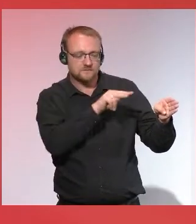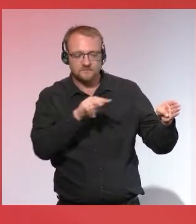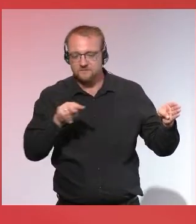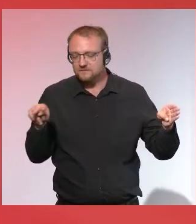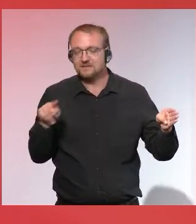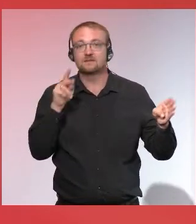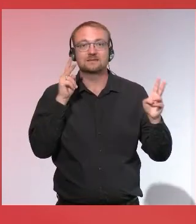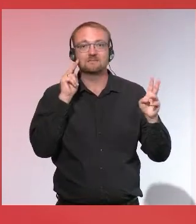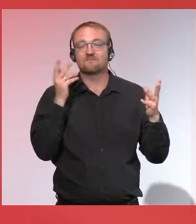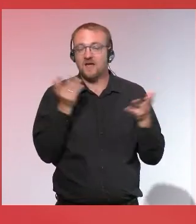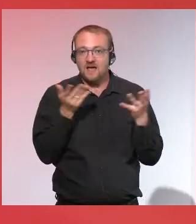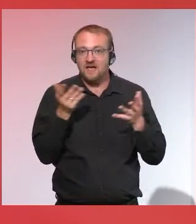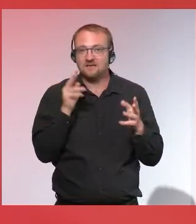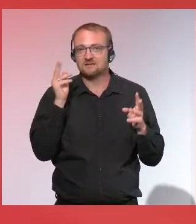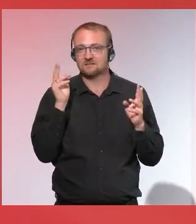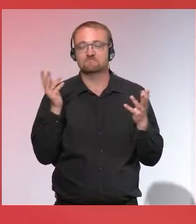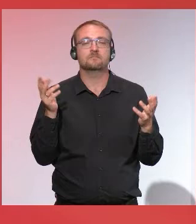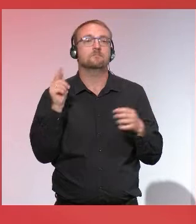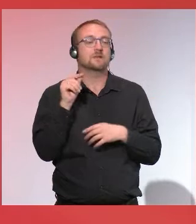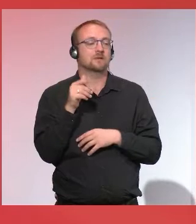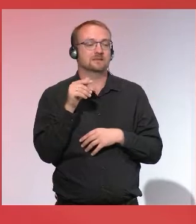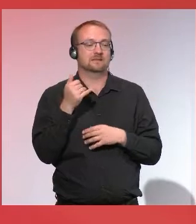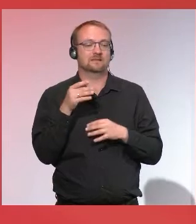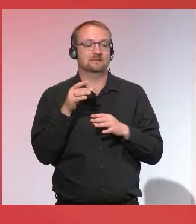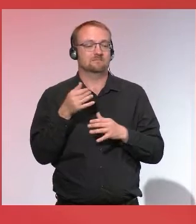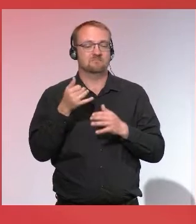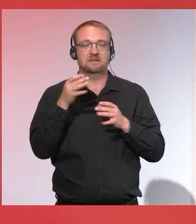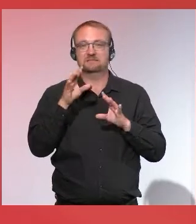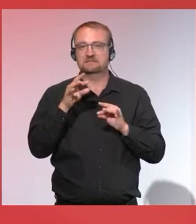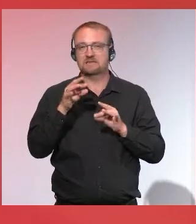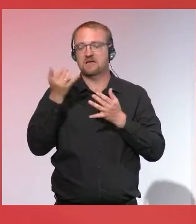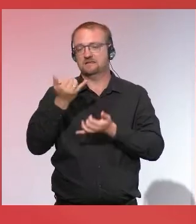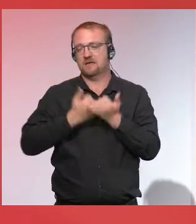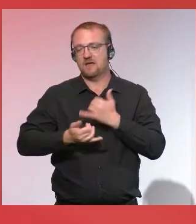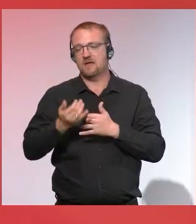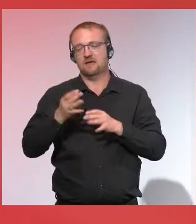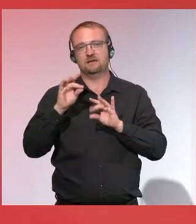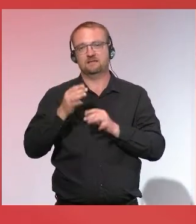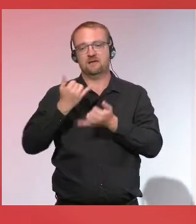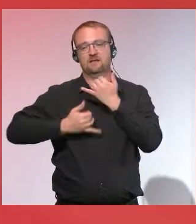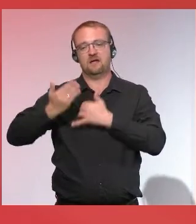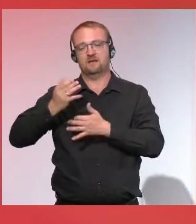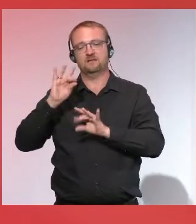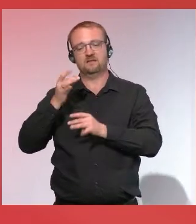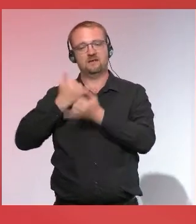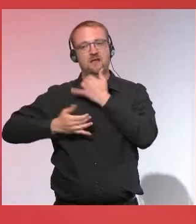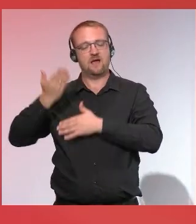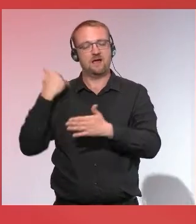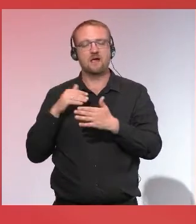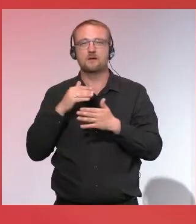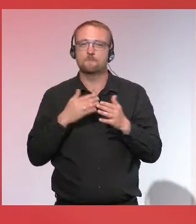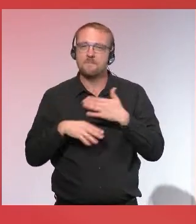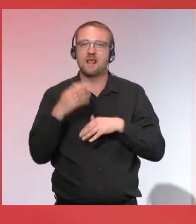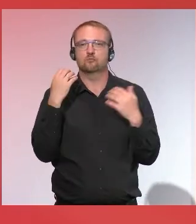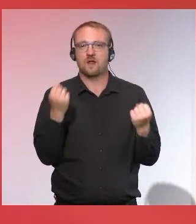there's the last few decades, there's increasing warming, and again, an average of about 2 degrees warming, so similar to what we're having in